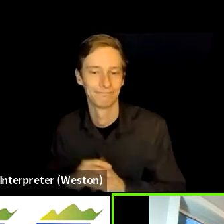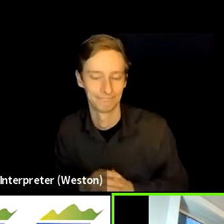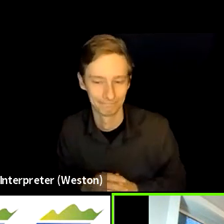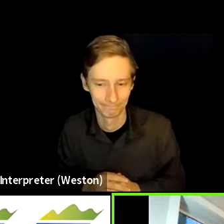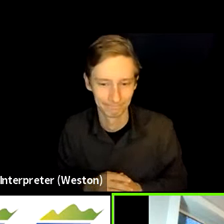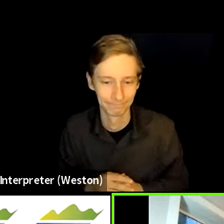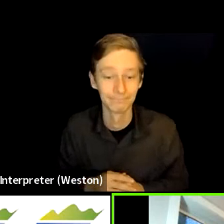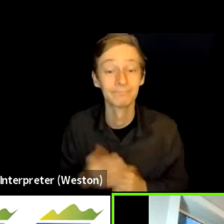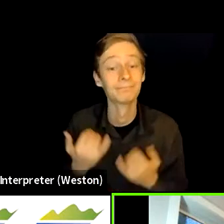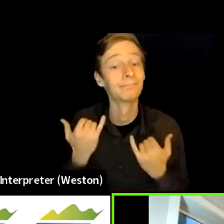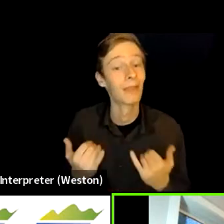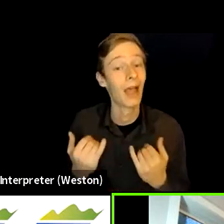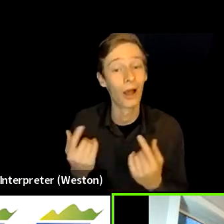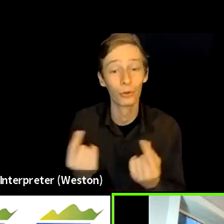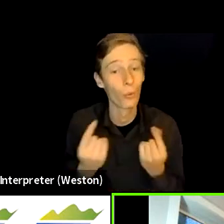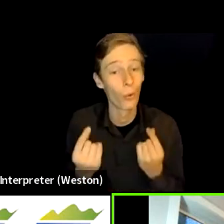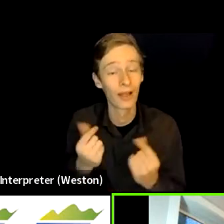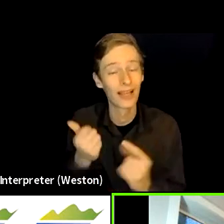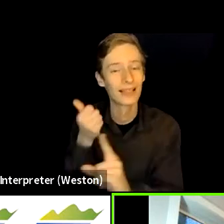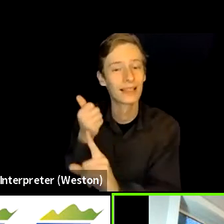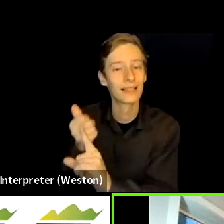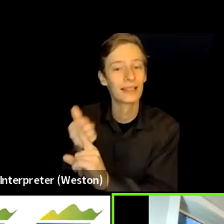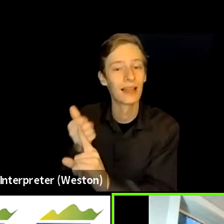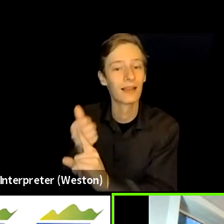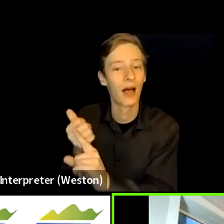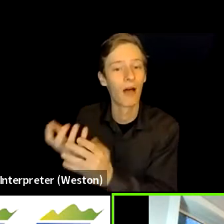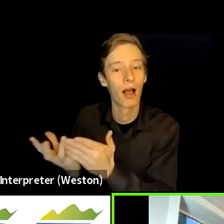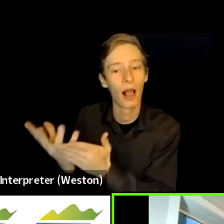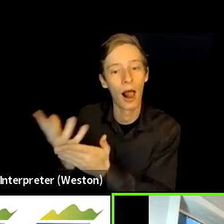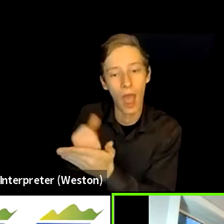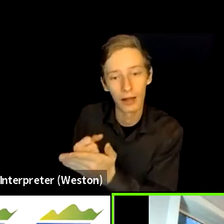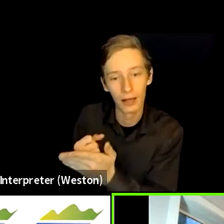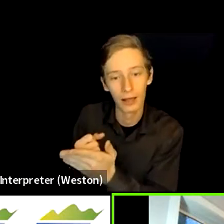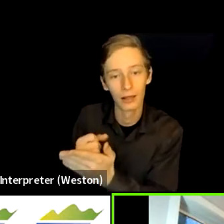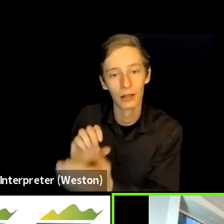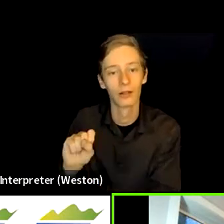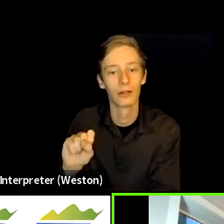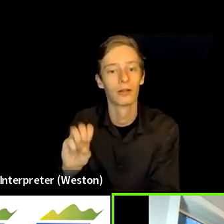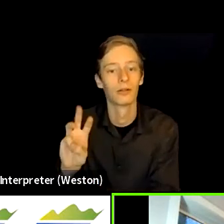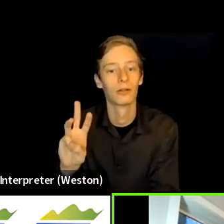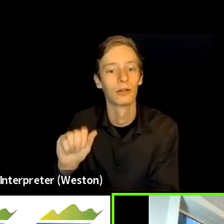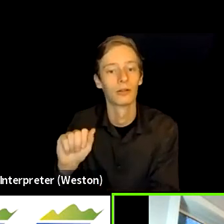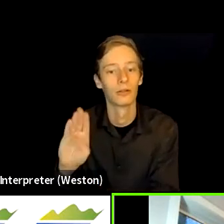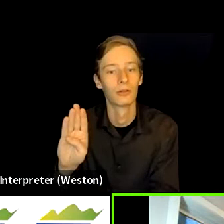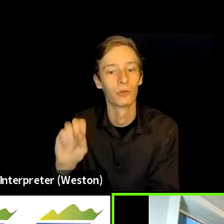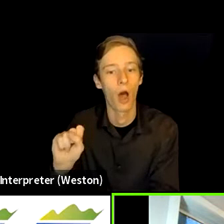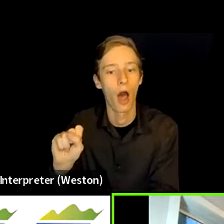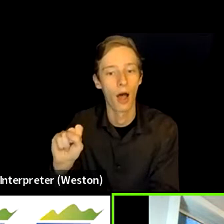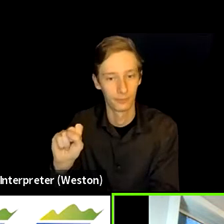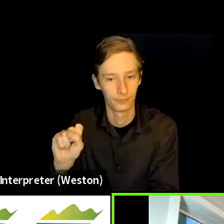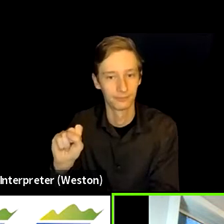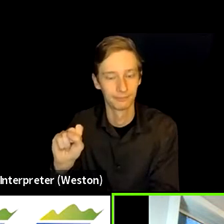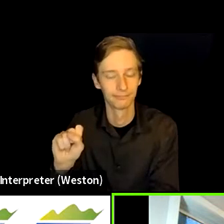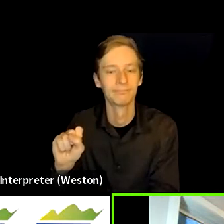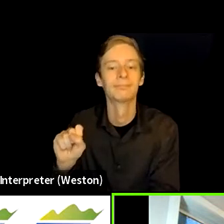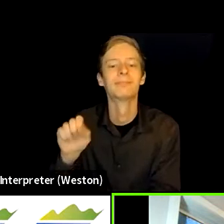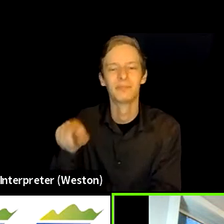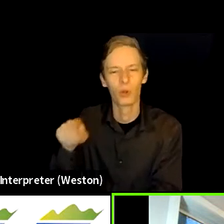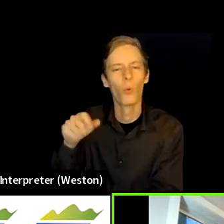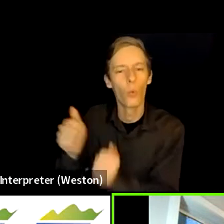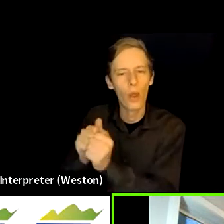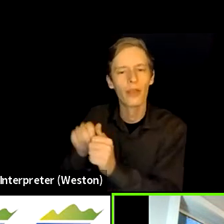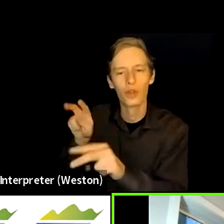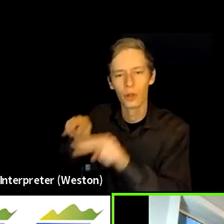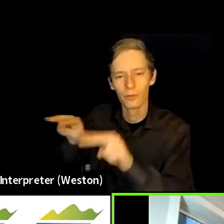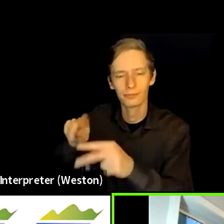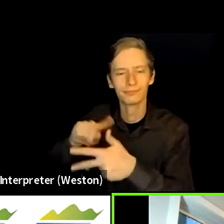is self-collected swabs, which are supervised. We're doing it 3 days a week at our Montgomery County location. In